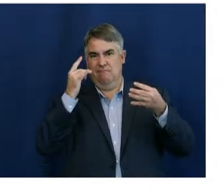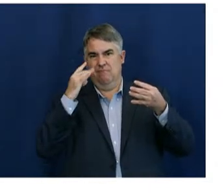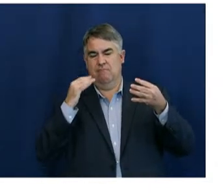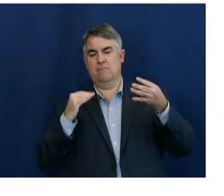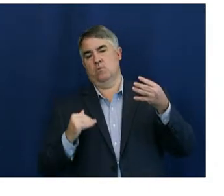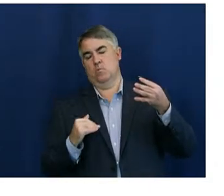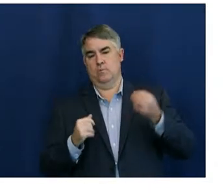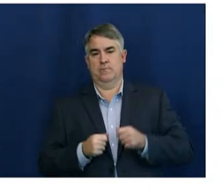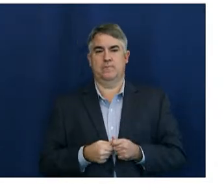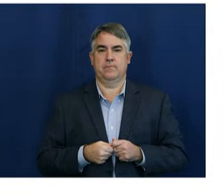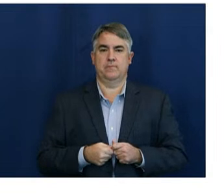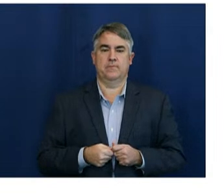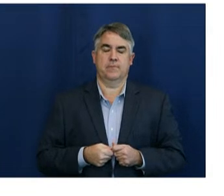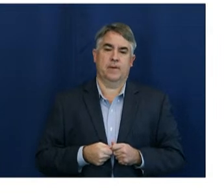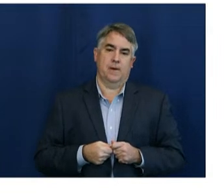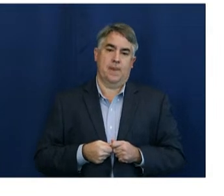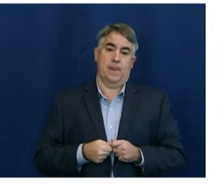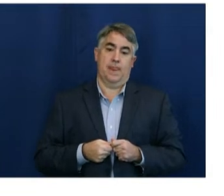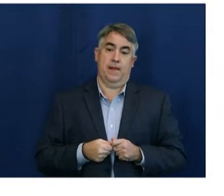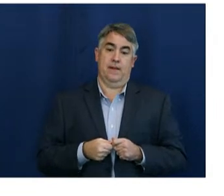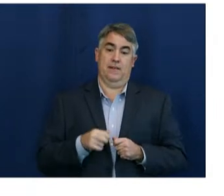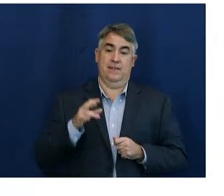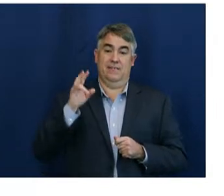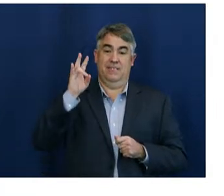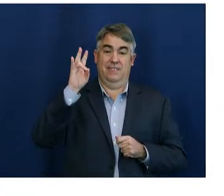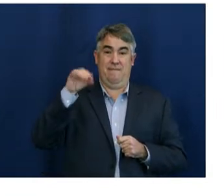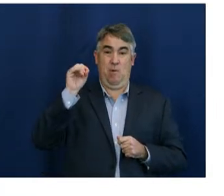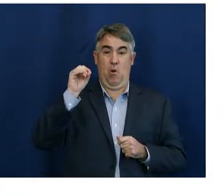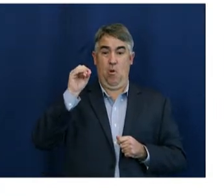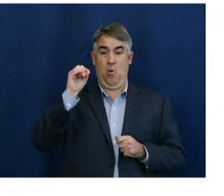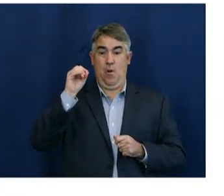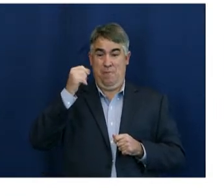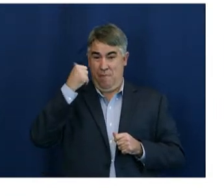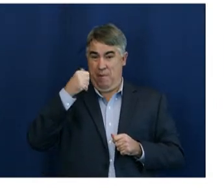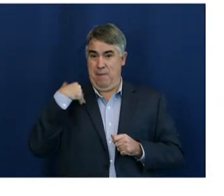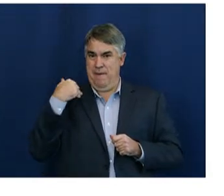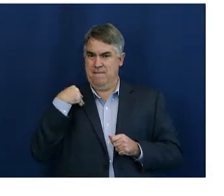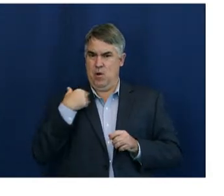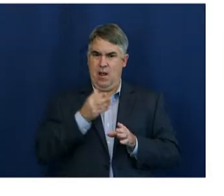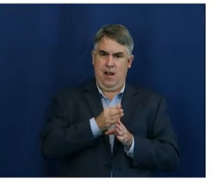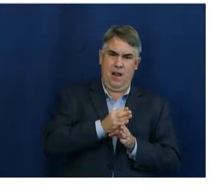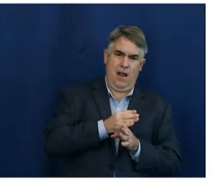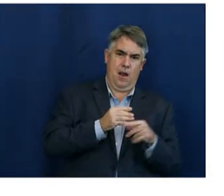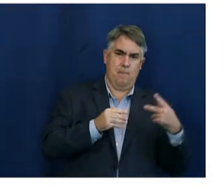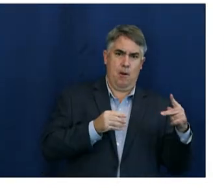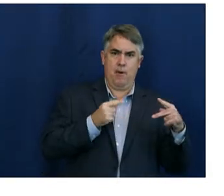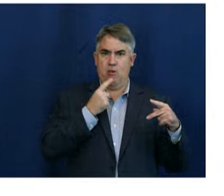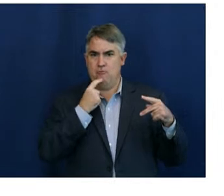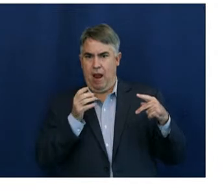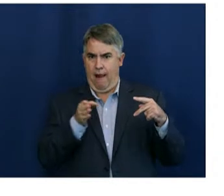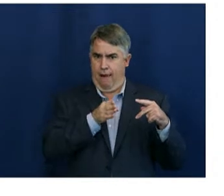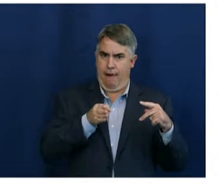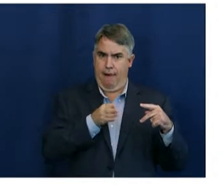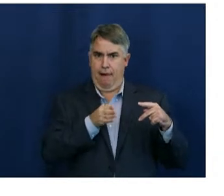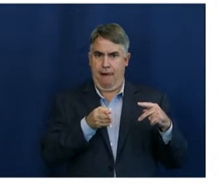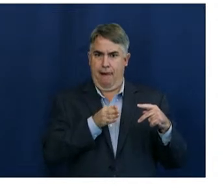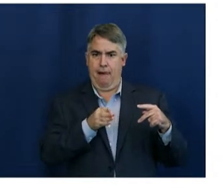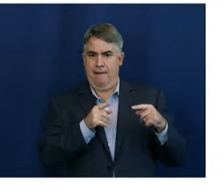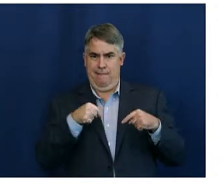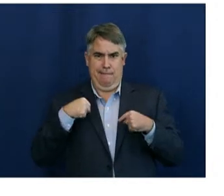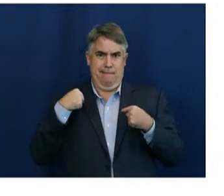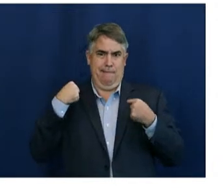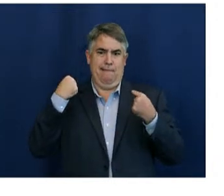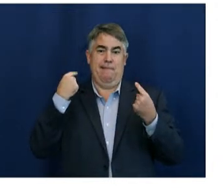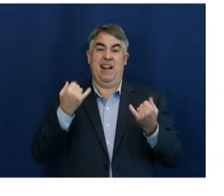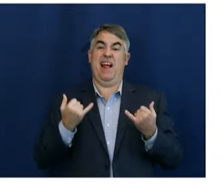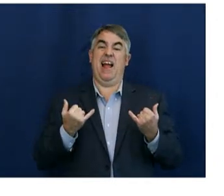considerable amount of time about 7.0 for red, and are we 6.9 or 7.1? But what you can see right there is we have to get our case rate